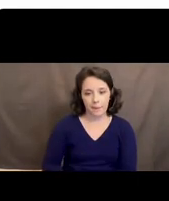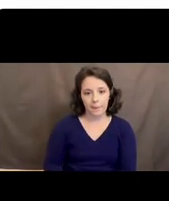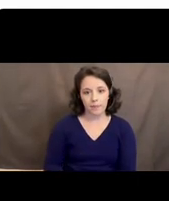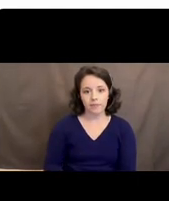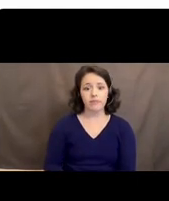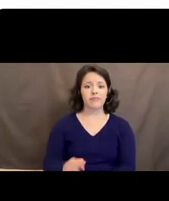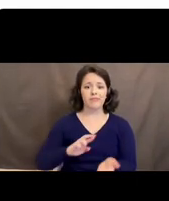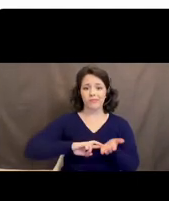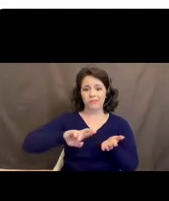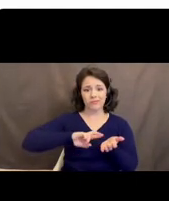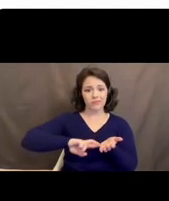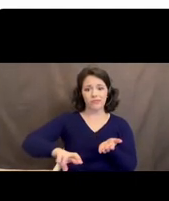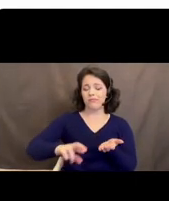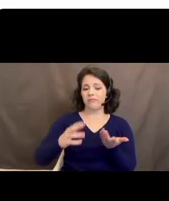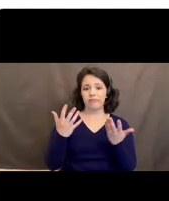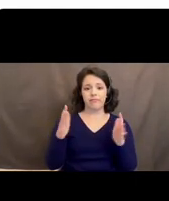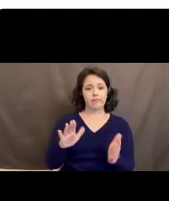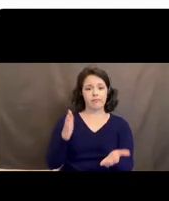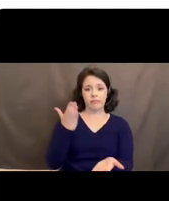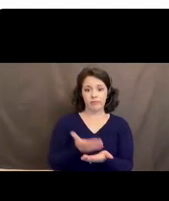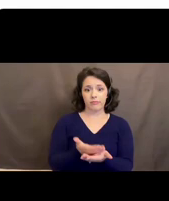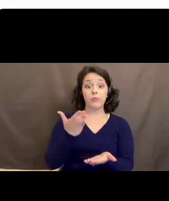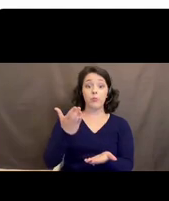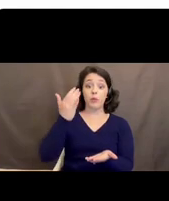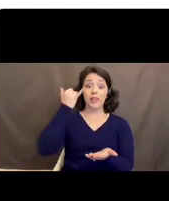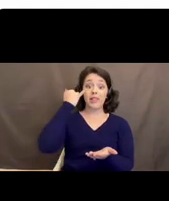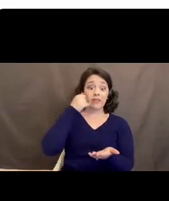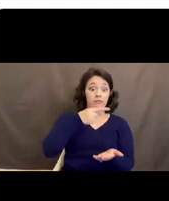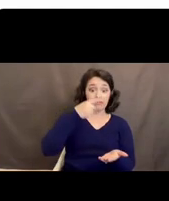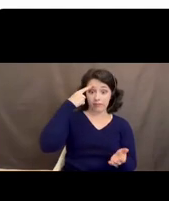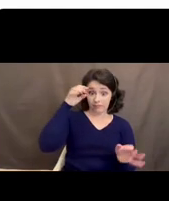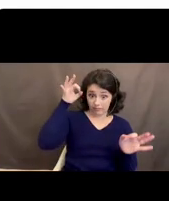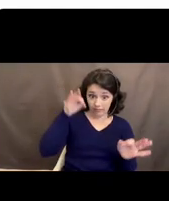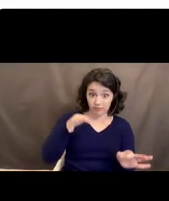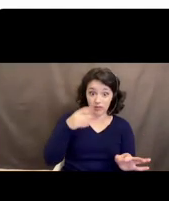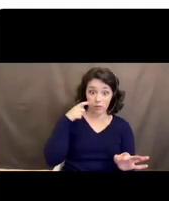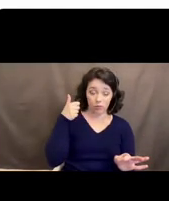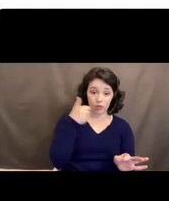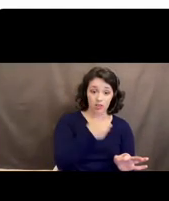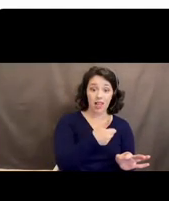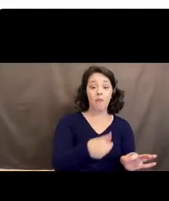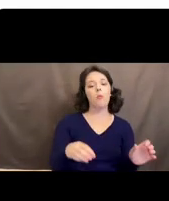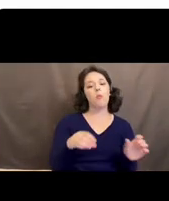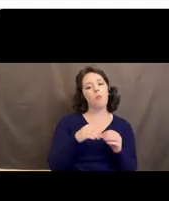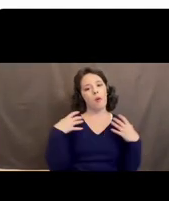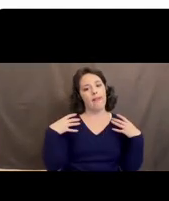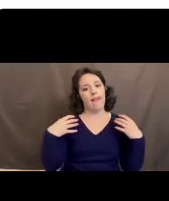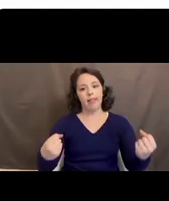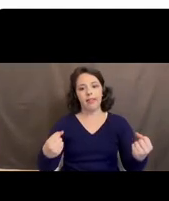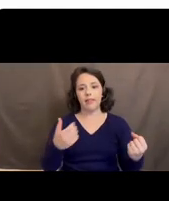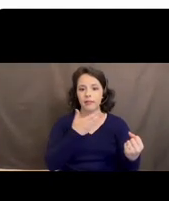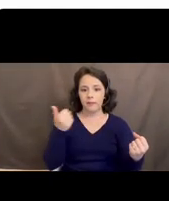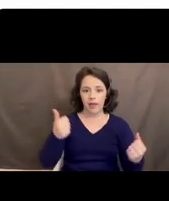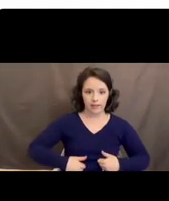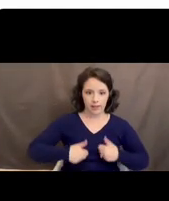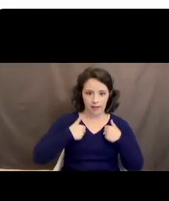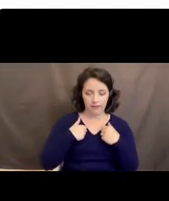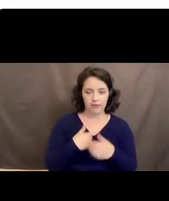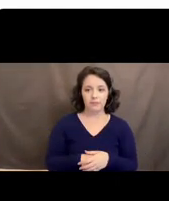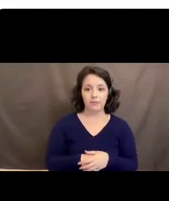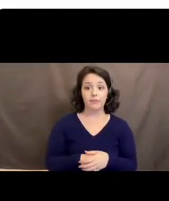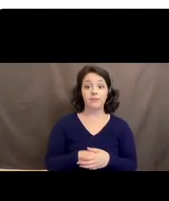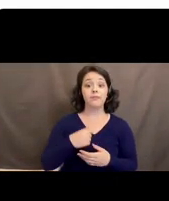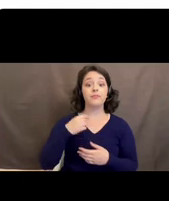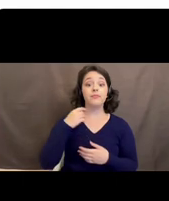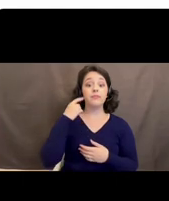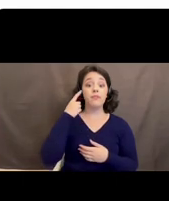to healthier, more independent lives. In the context of ABLE, we're talking about making choices around financial